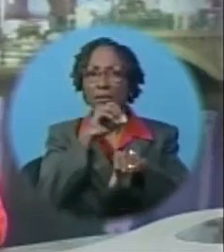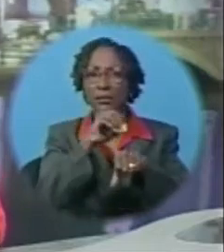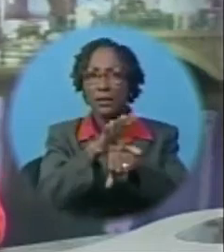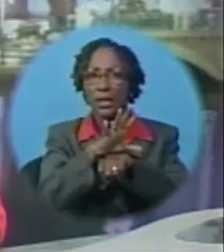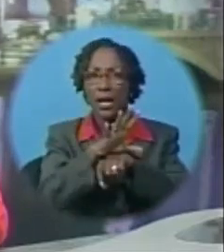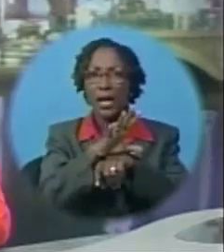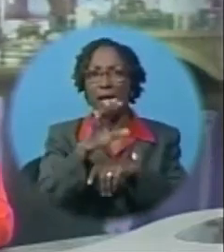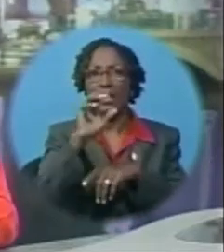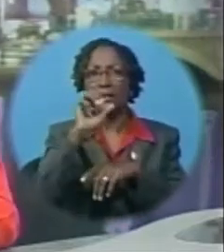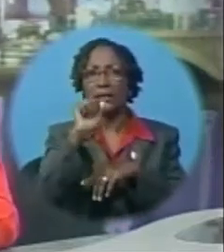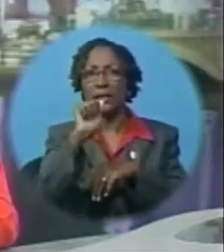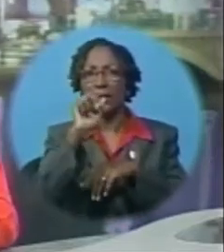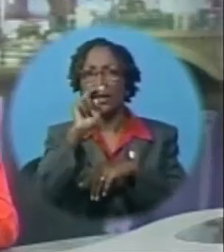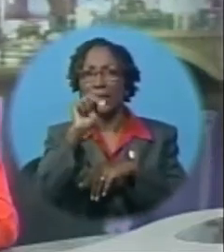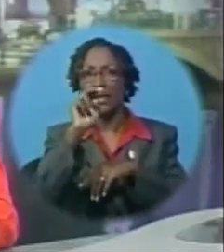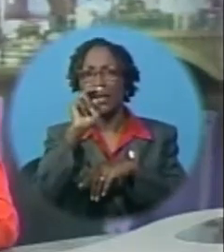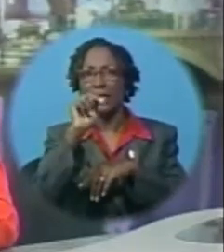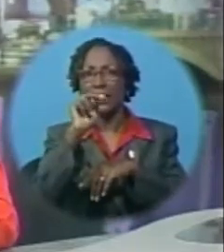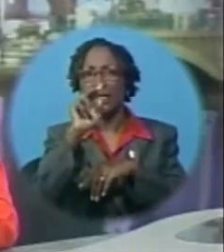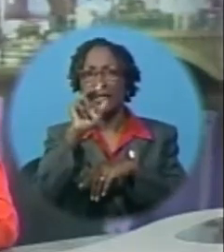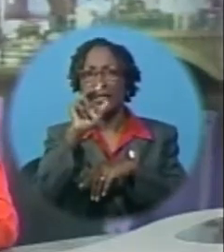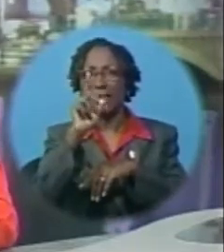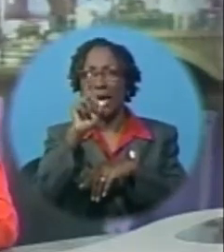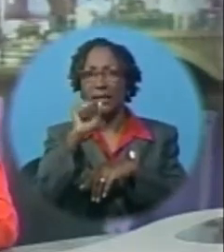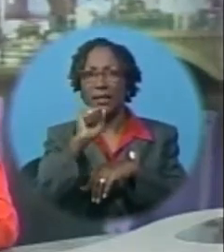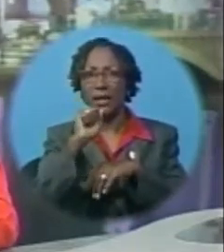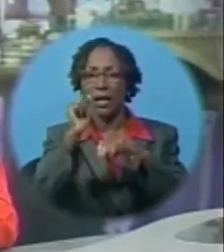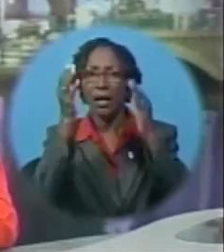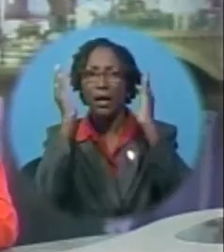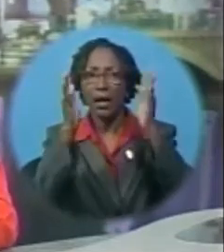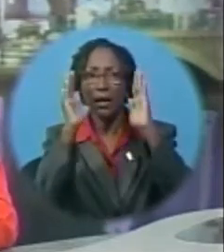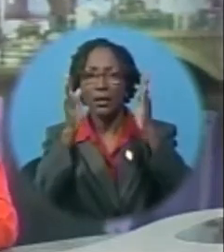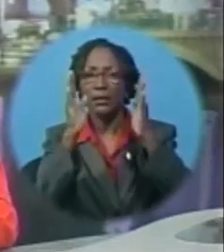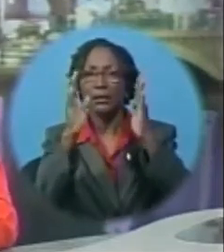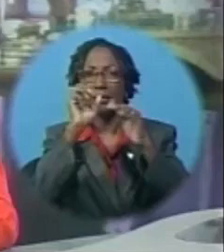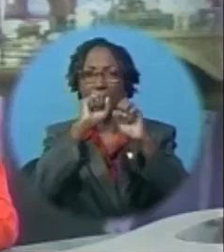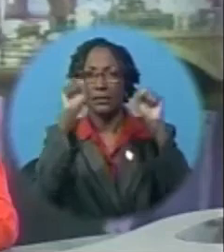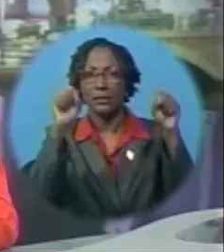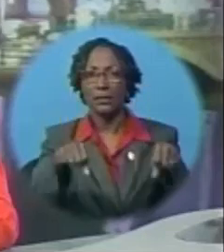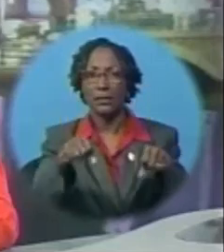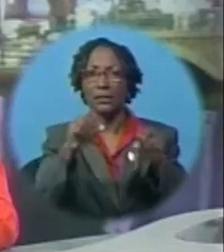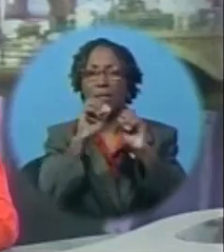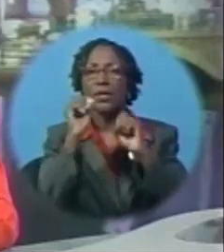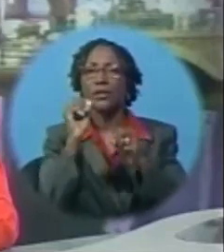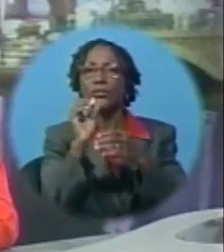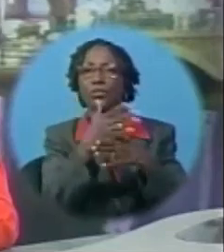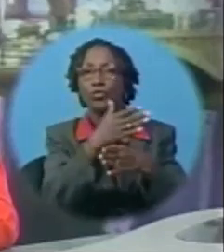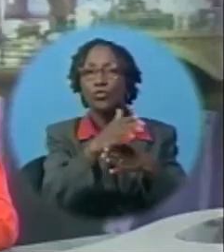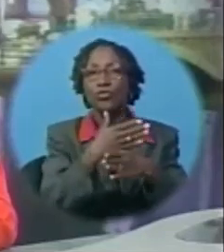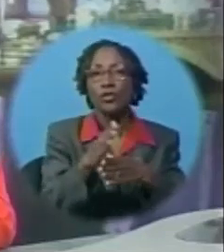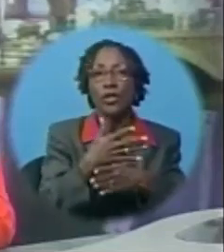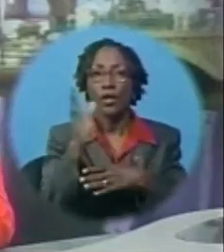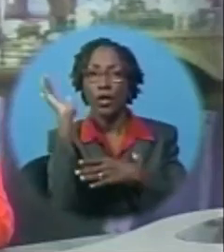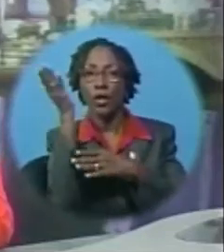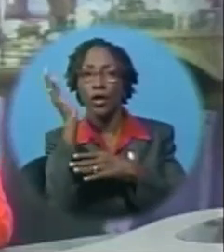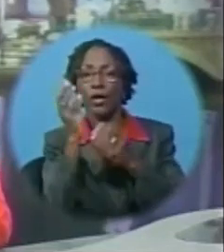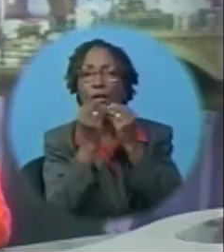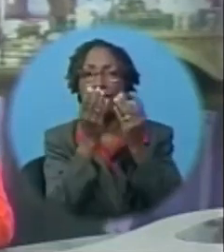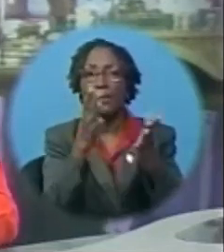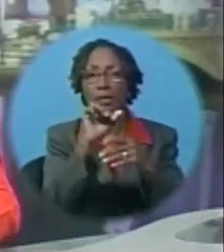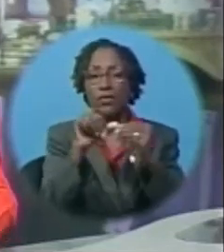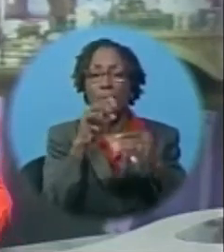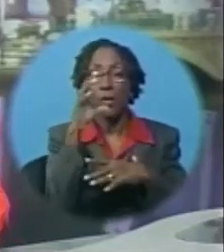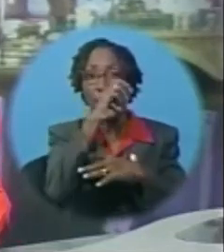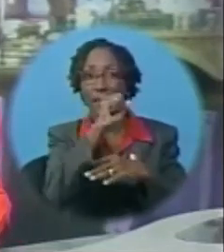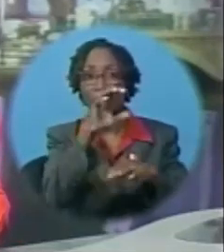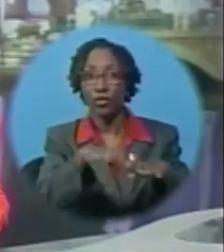Alert system, introduced in 2009 to help broadcast information about missing children. 90% of all reported